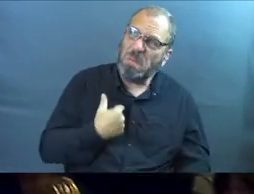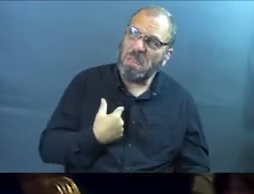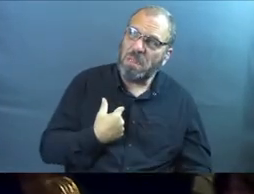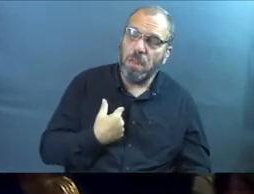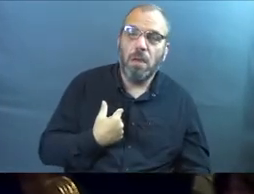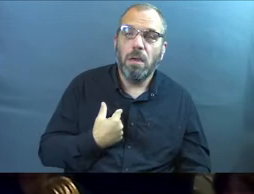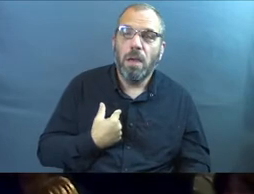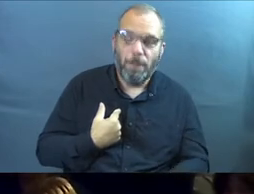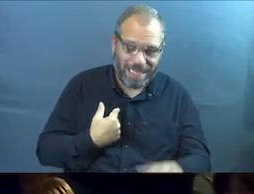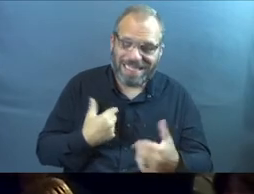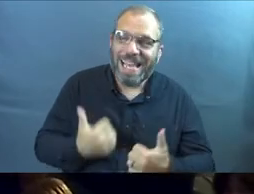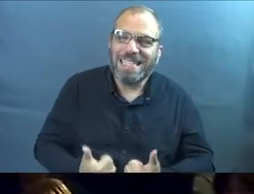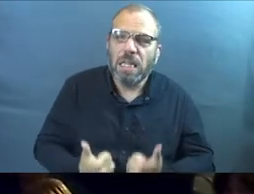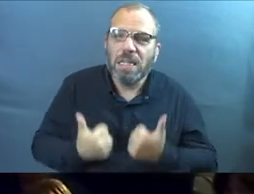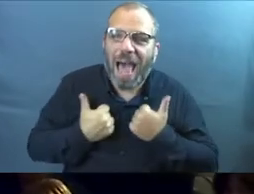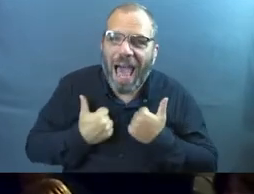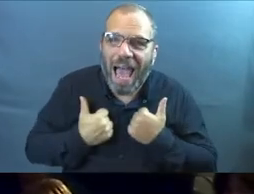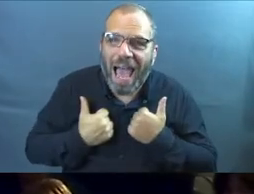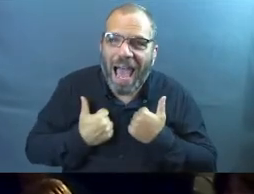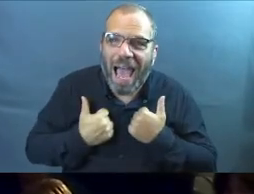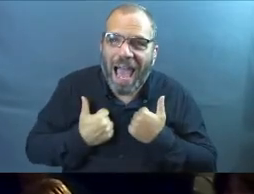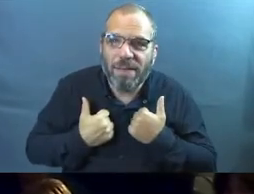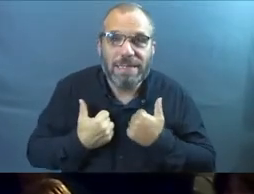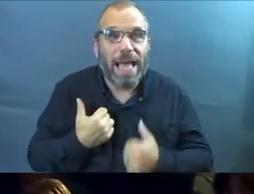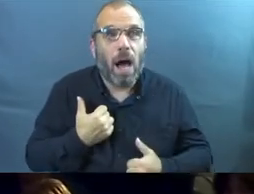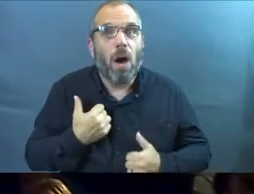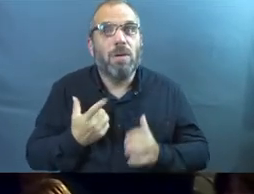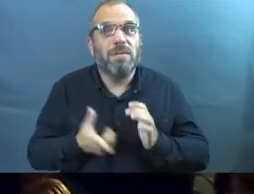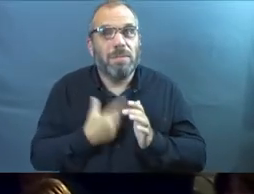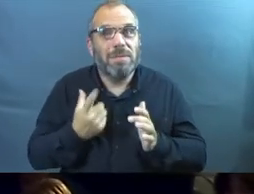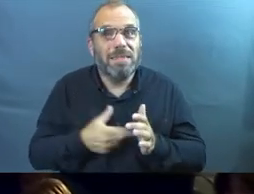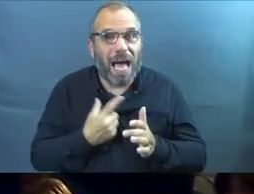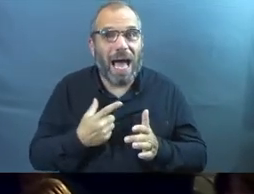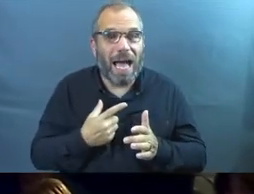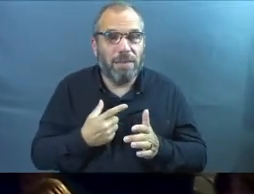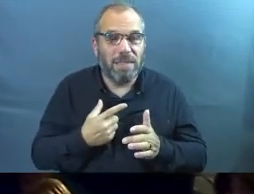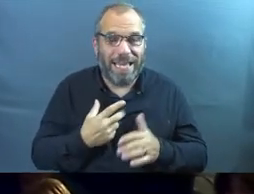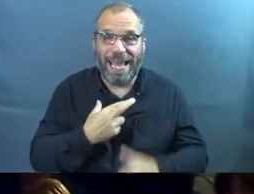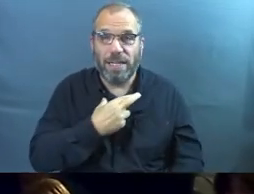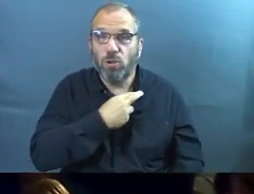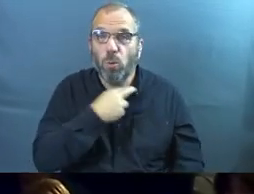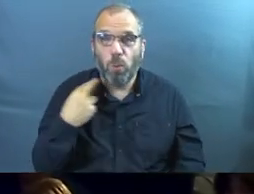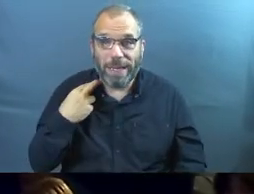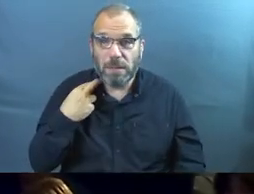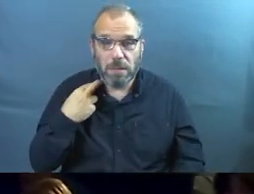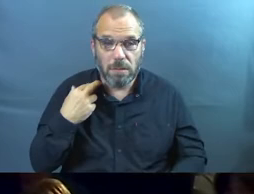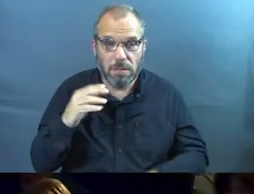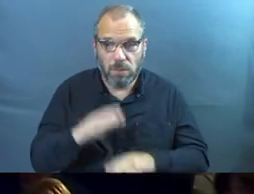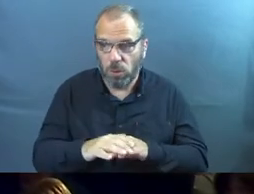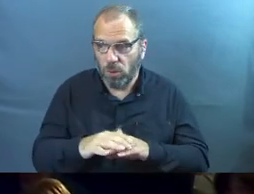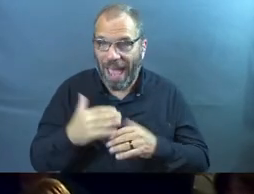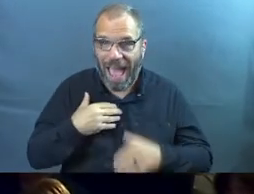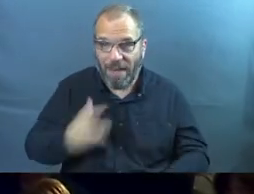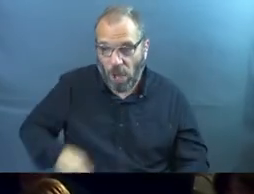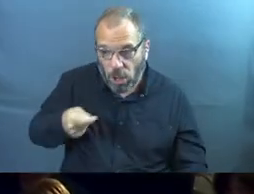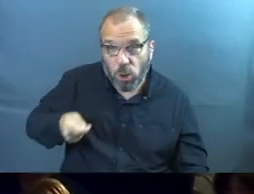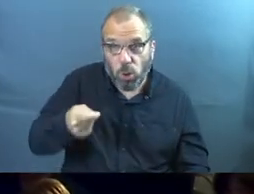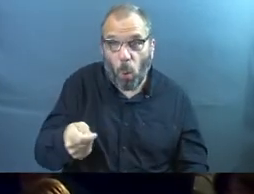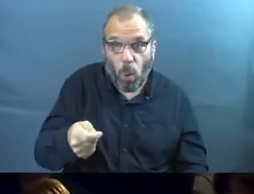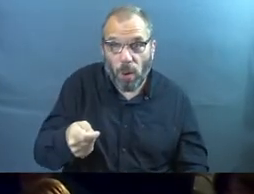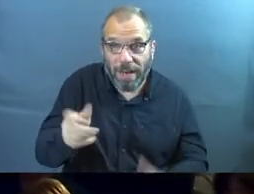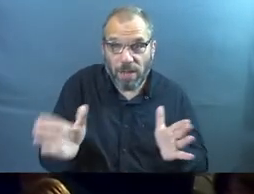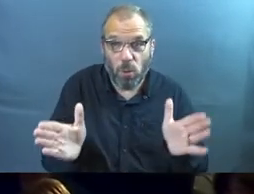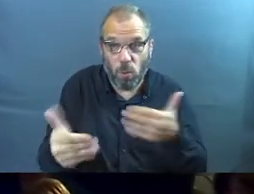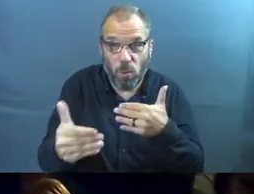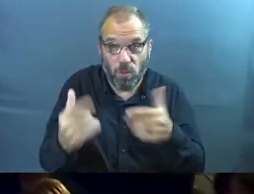Right? Because it's living and active, and it's a risky thing to step in the room with a double-edged sword. Amen? And that's what it is, and it's